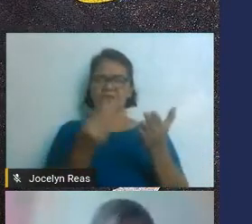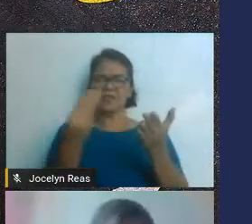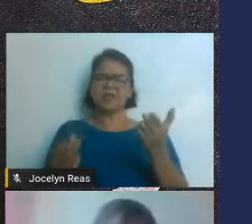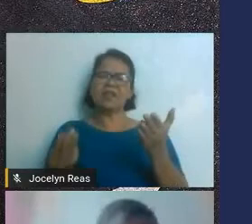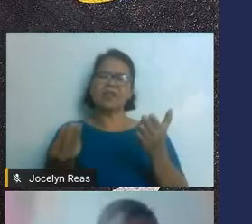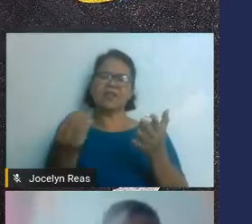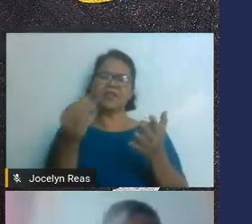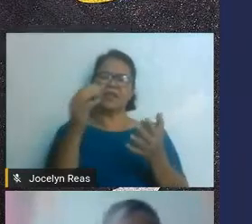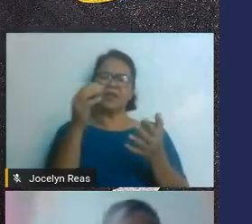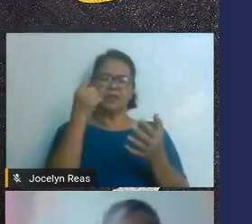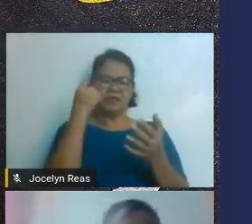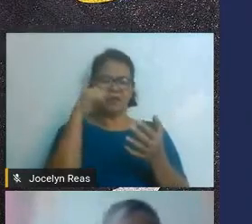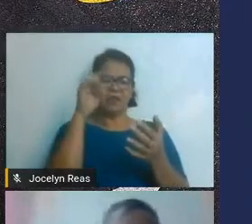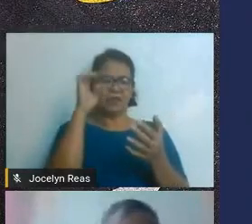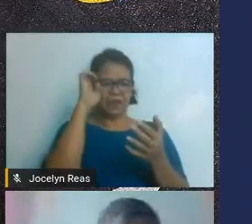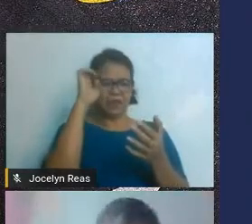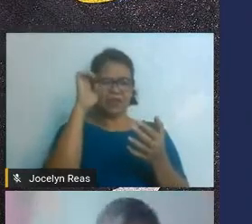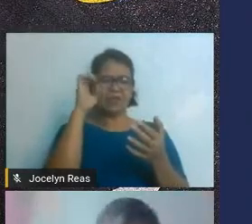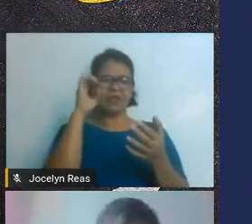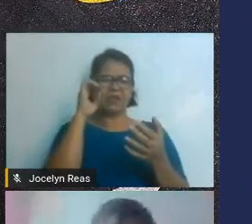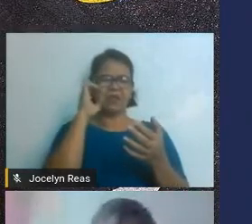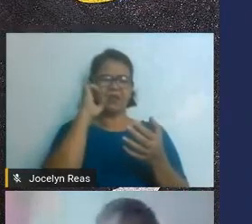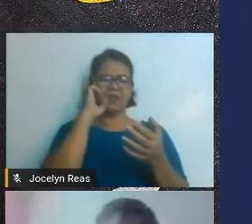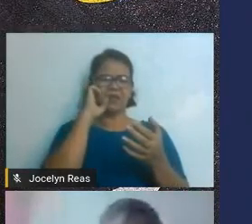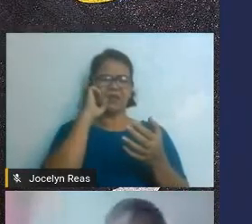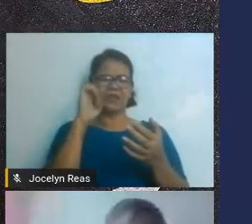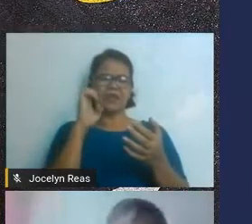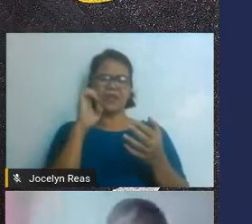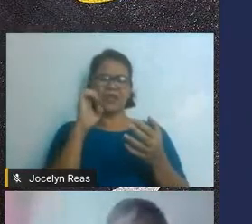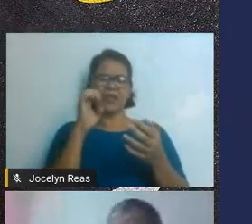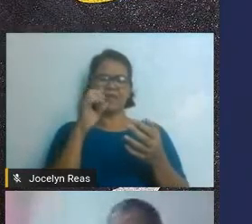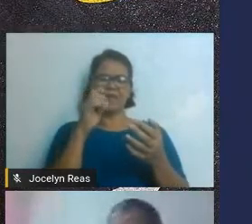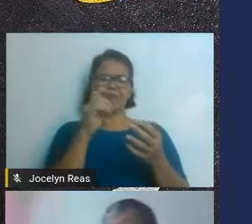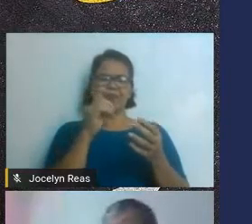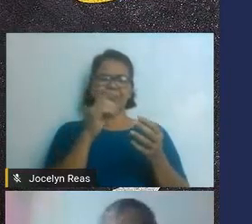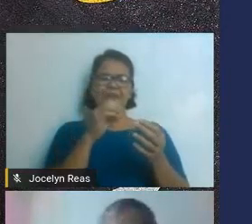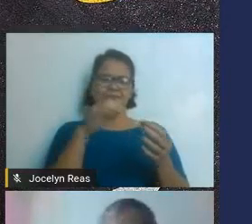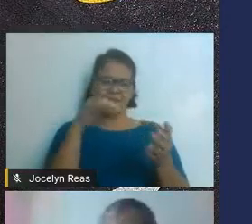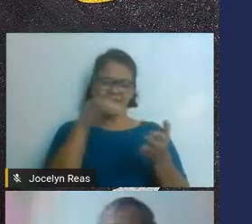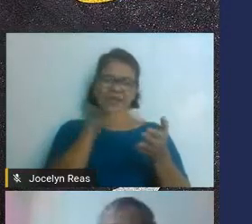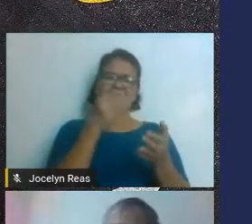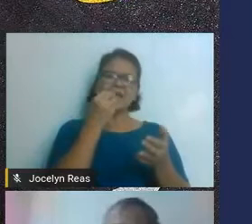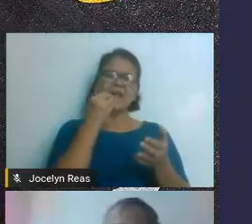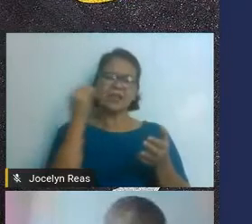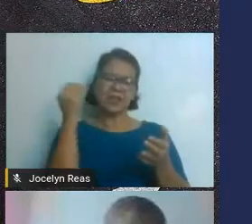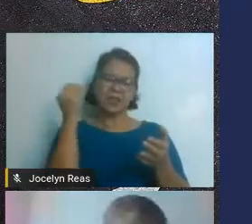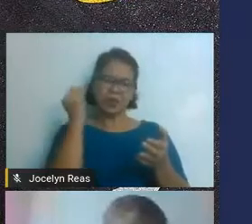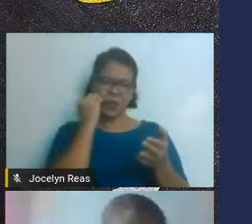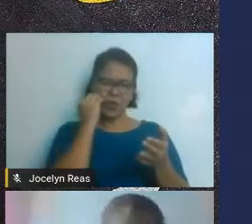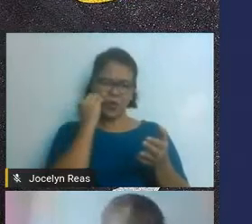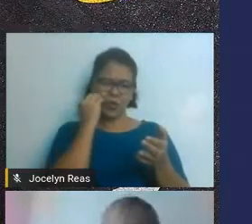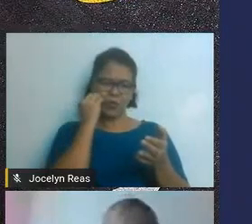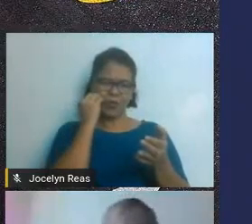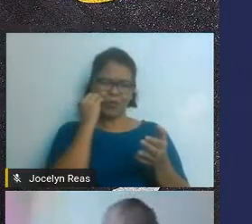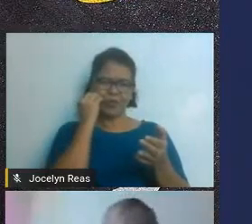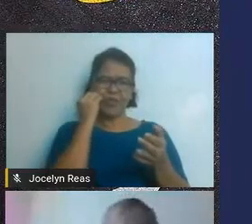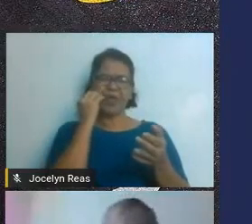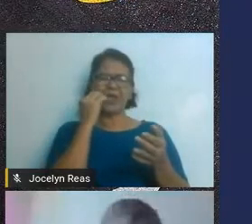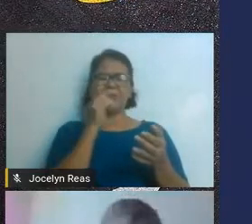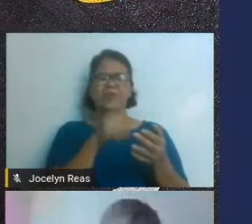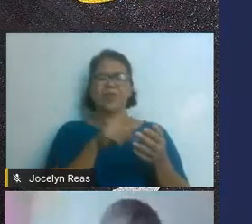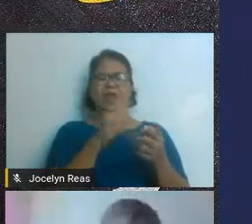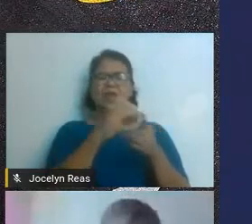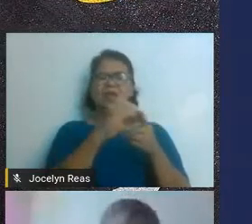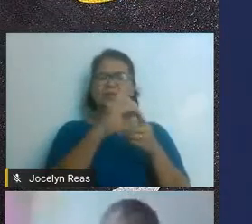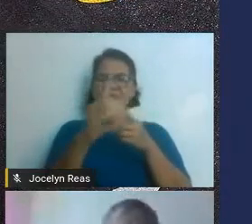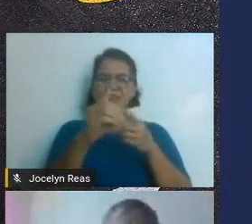he or she undertakes self-directed study at home or in another learning space. Yan ang sinasabi natin, distance learning.